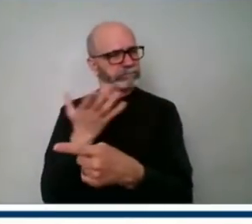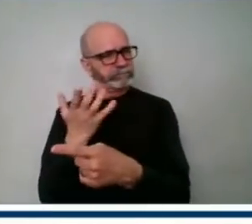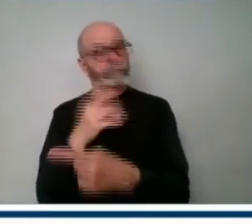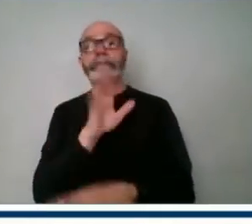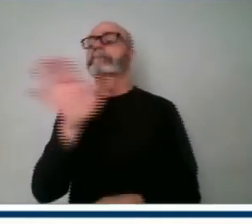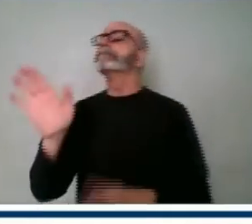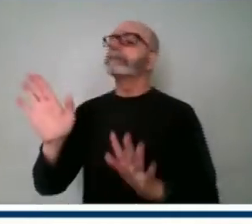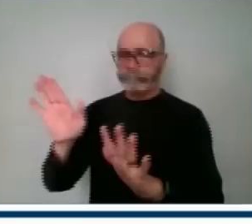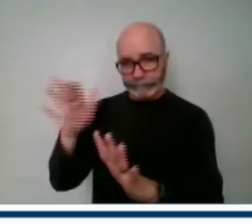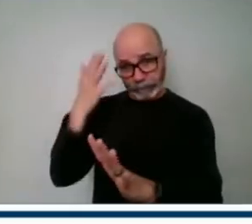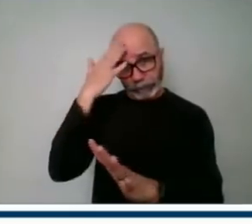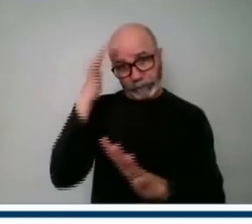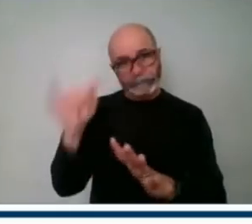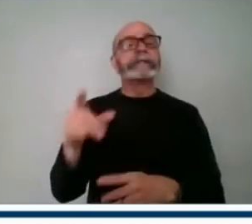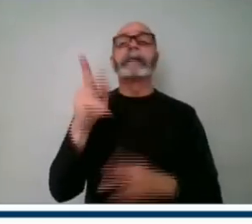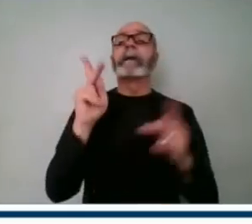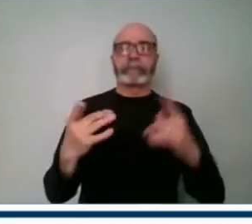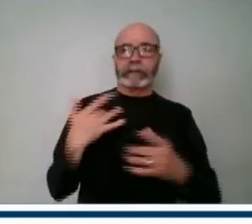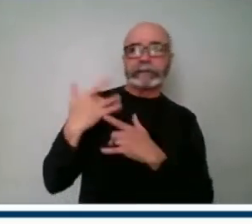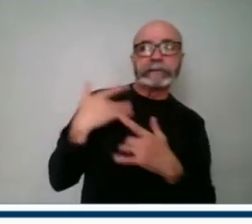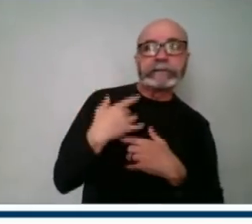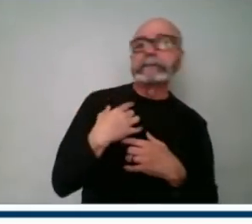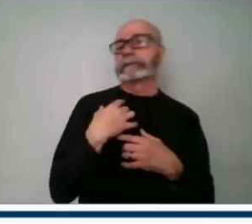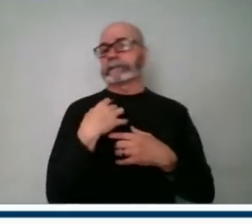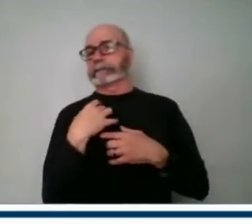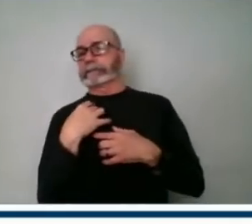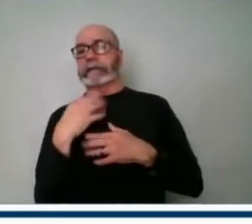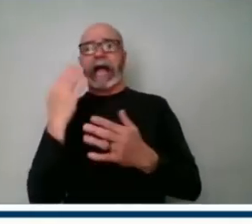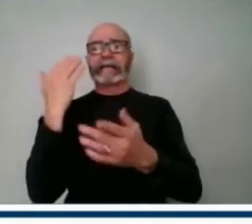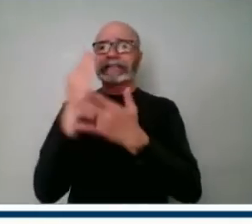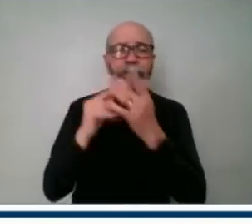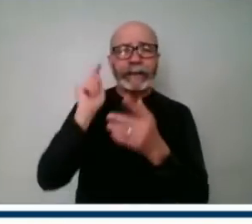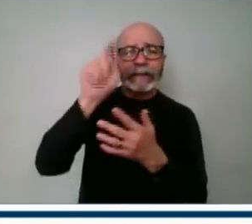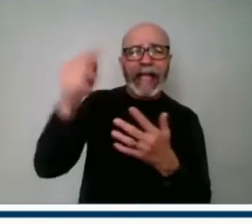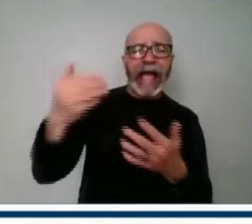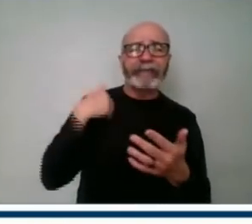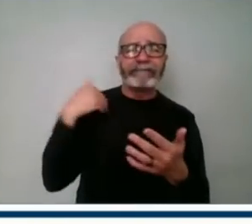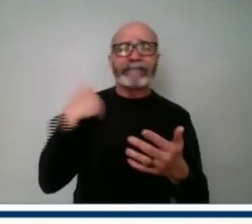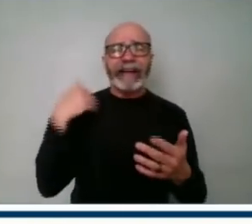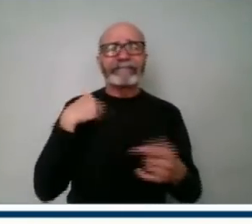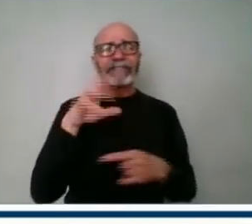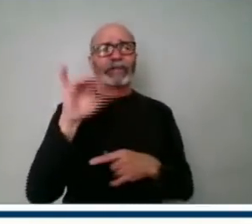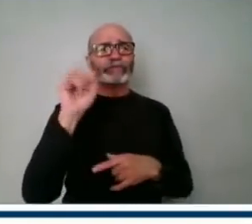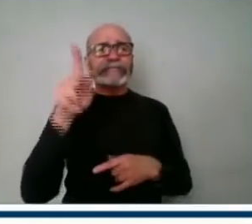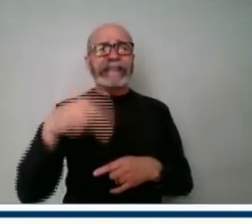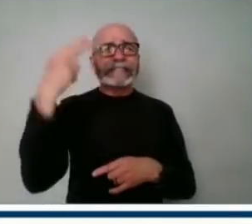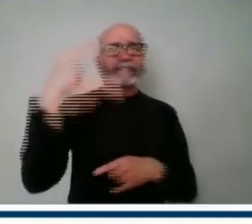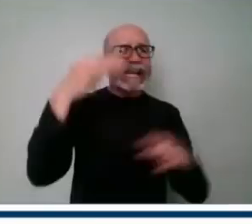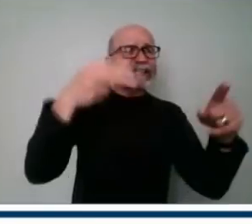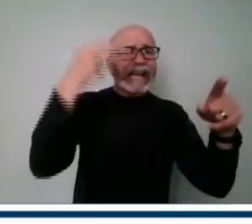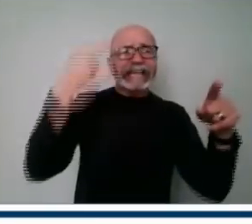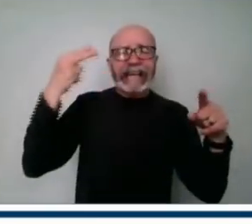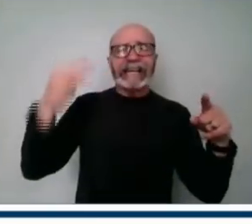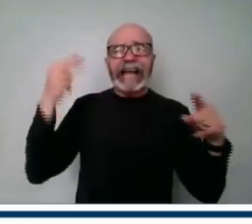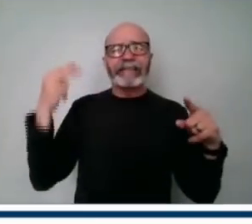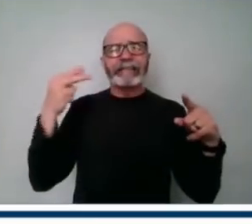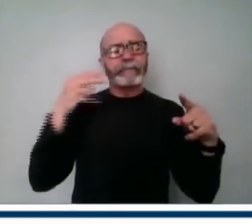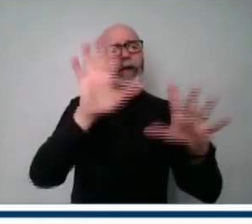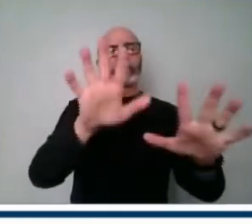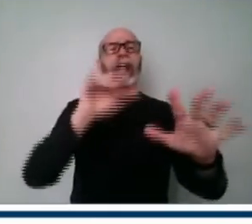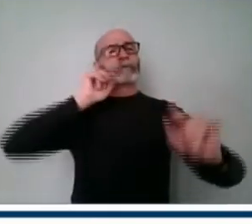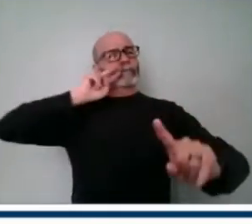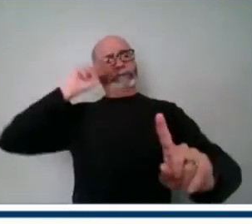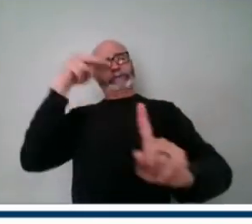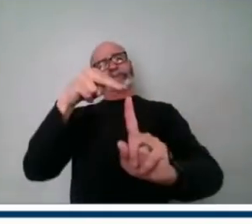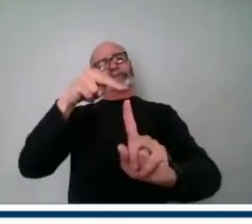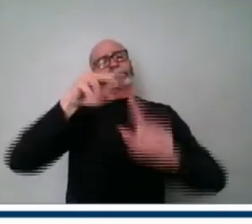unique risks and unique needs. But when we look at, my job is to look at the entire population and what's best for the entire population. And